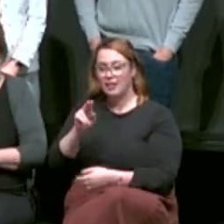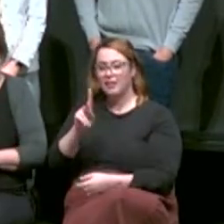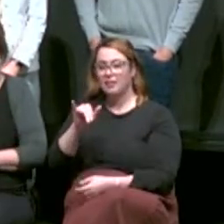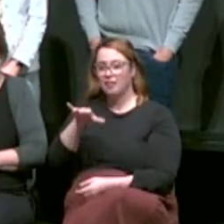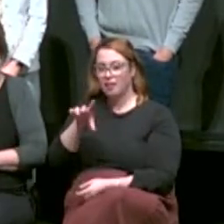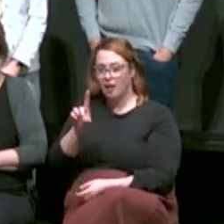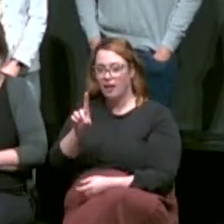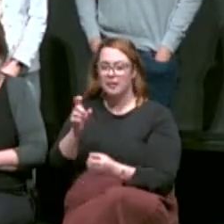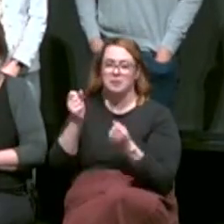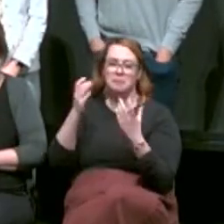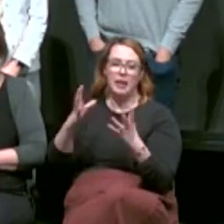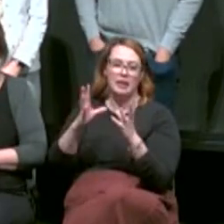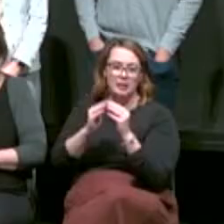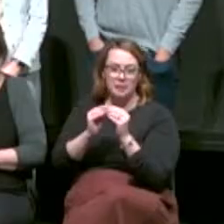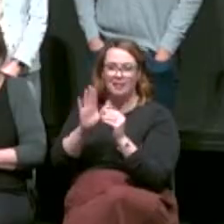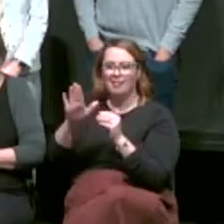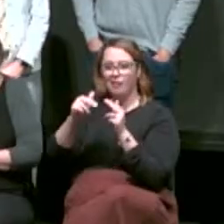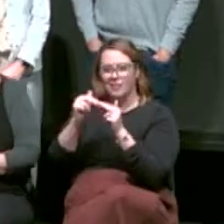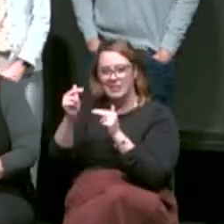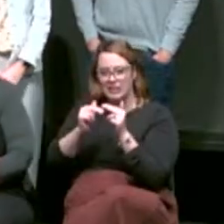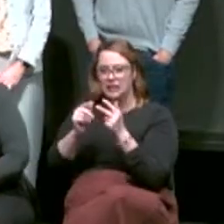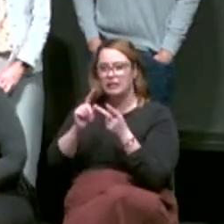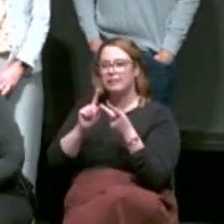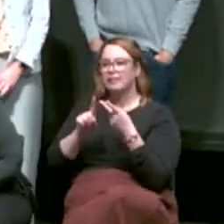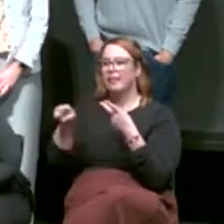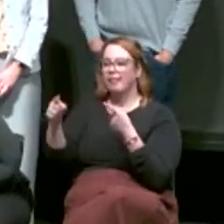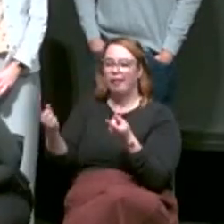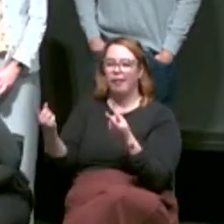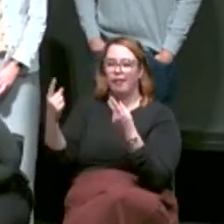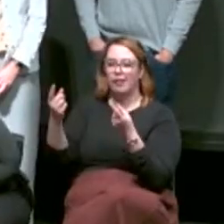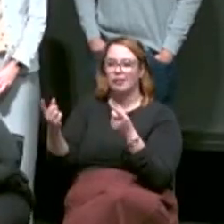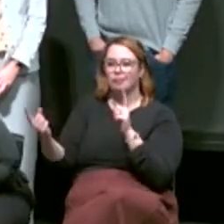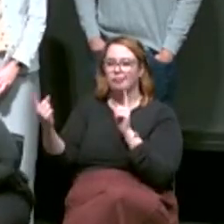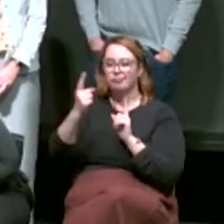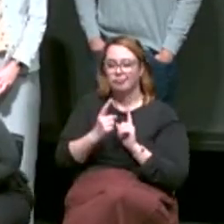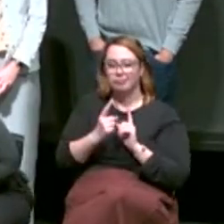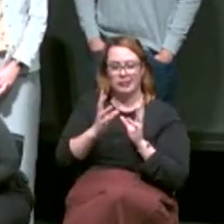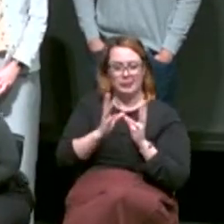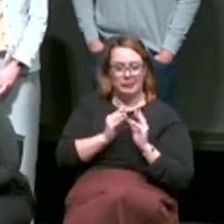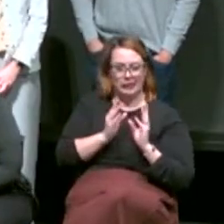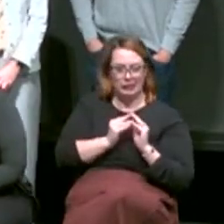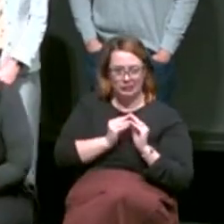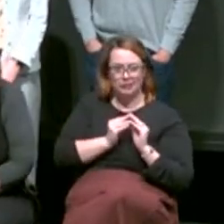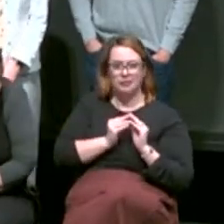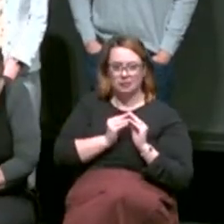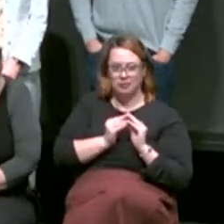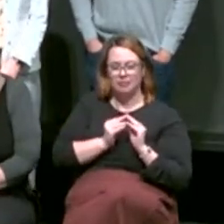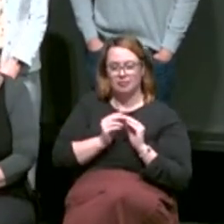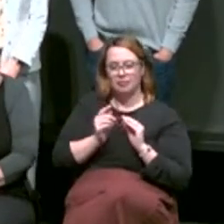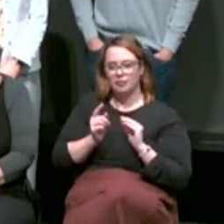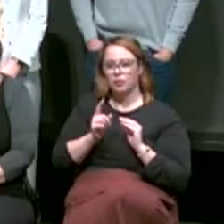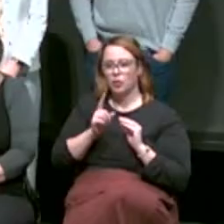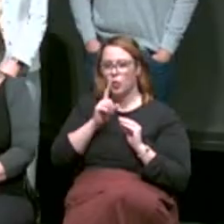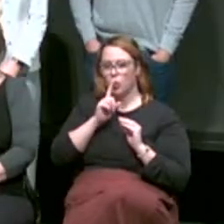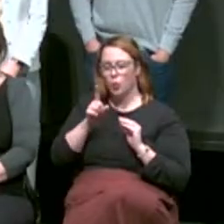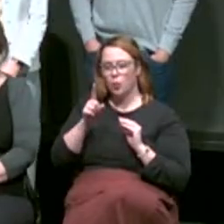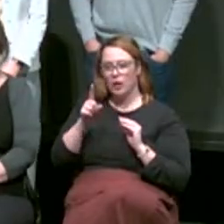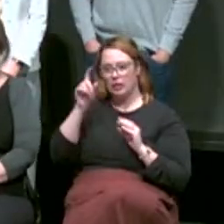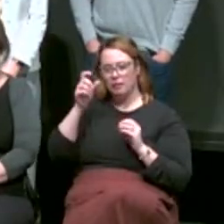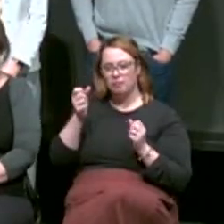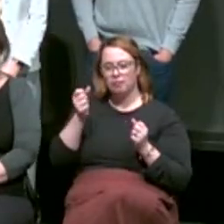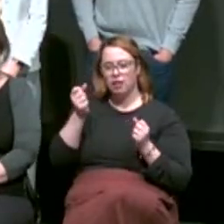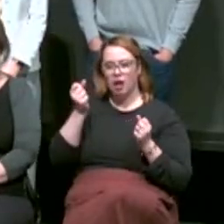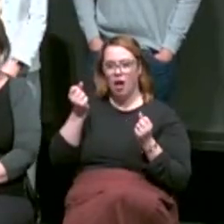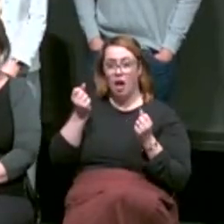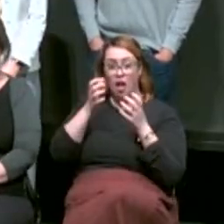had many meetings in their facilities. They've come to the table and been at the meeting and really, it's been sort of a brain trust of a lot of